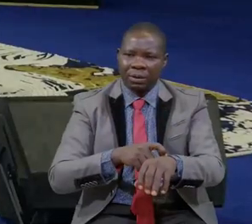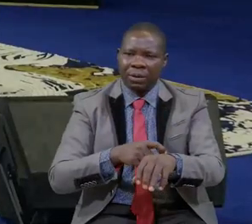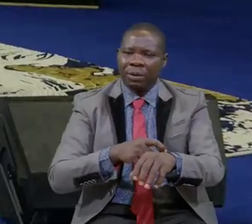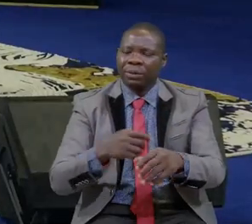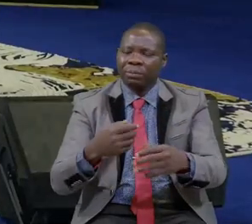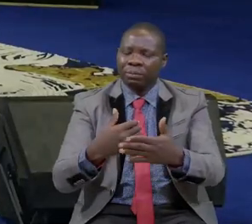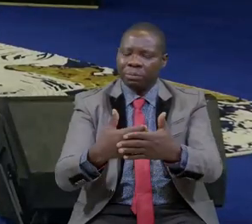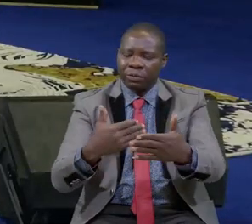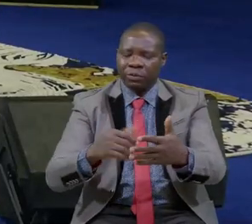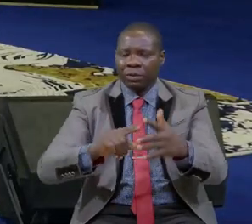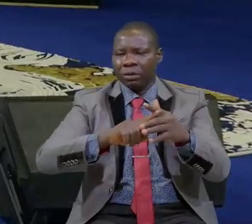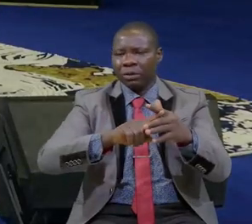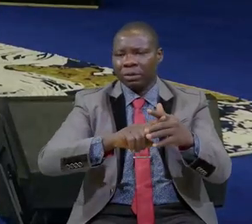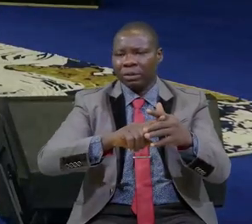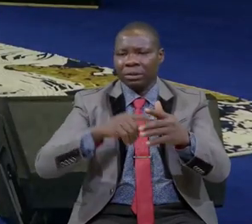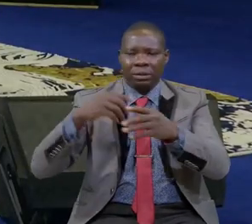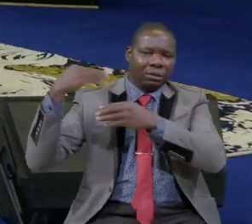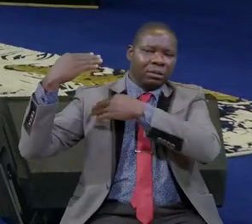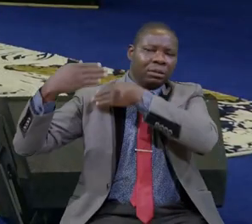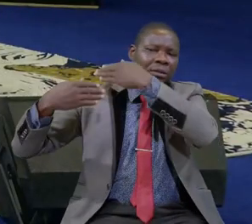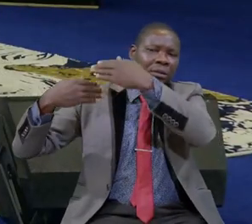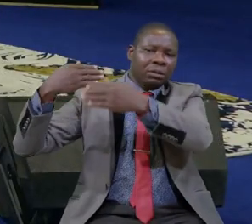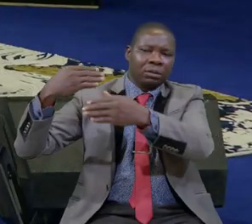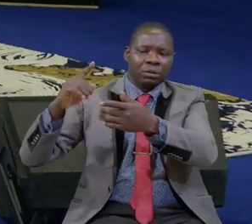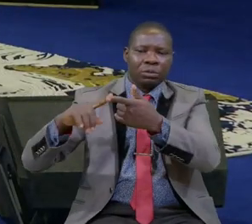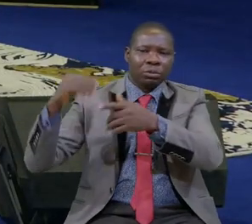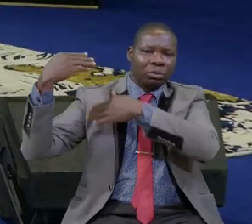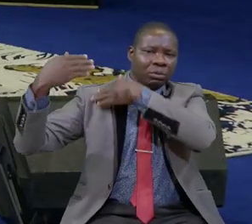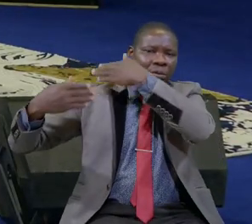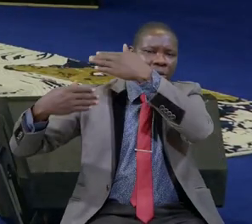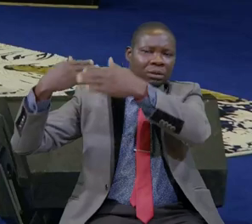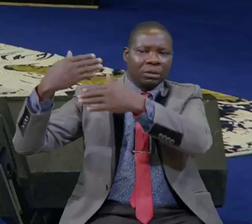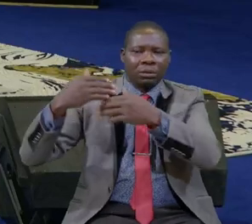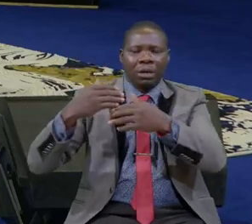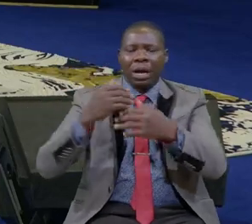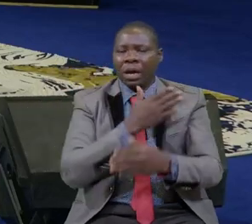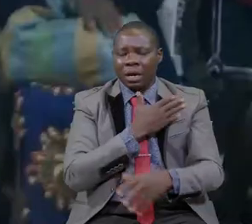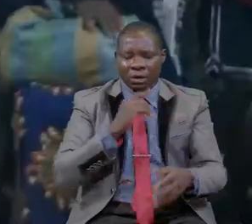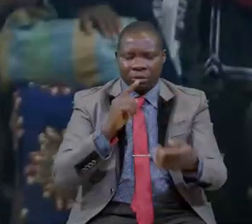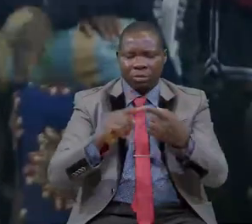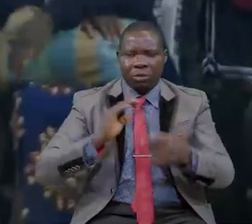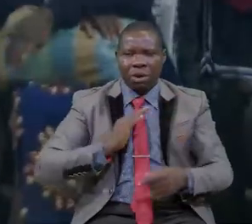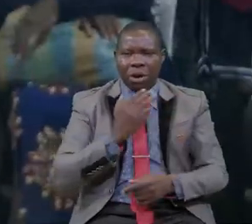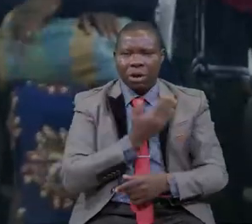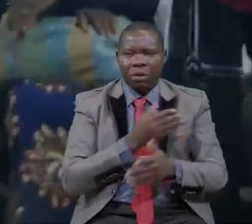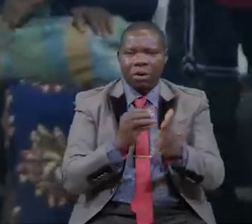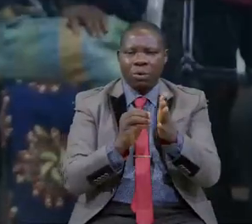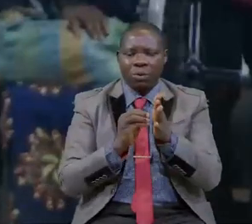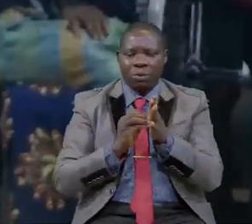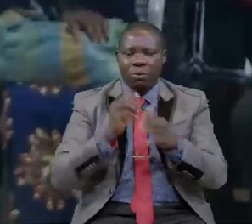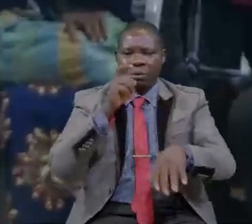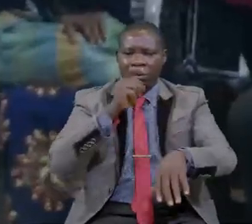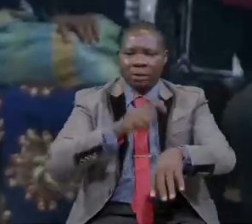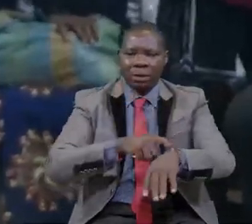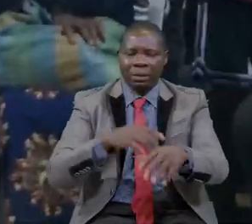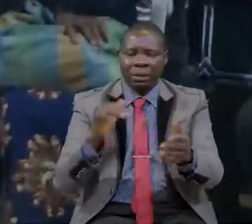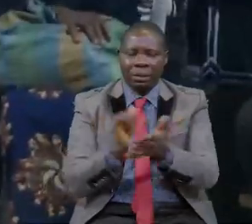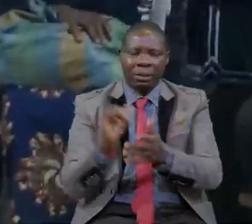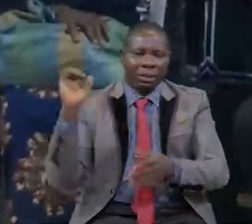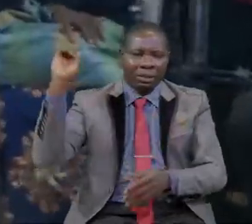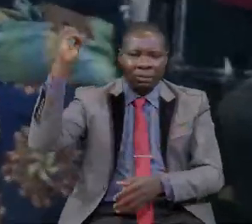to generation. And coming to our time, that grace multiplied